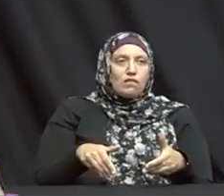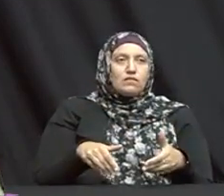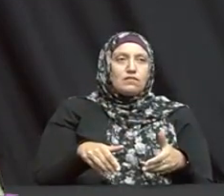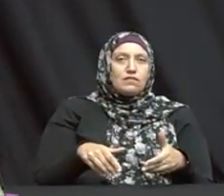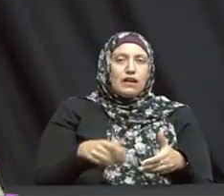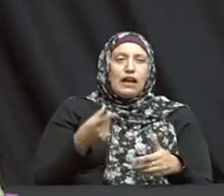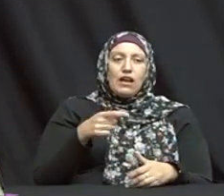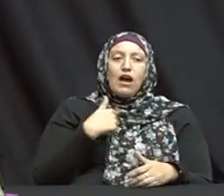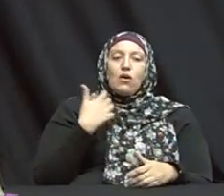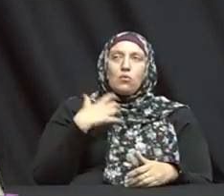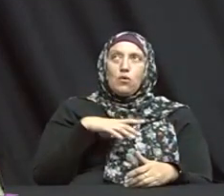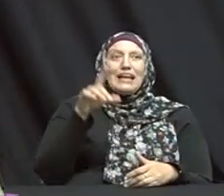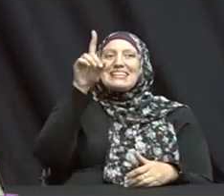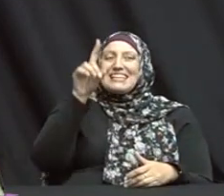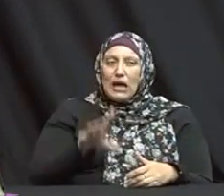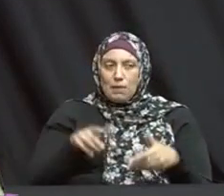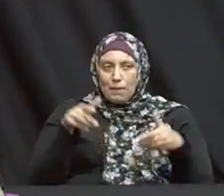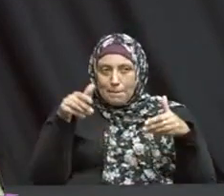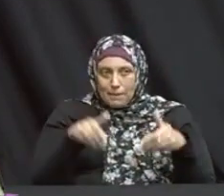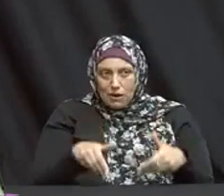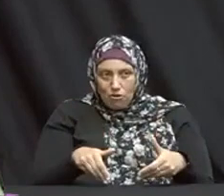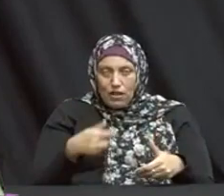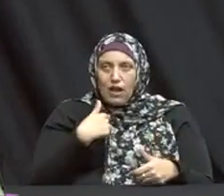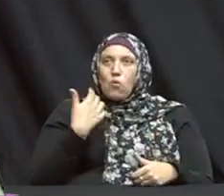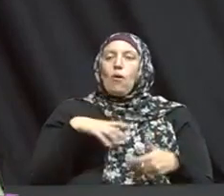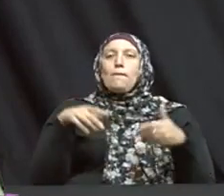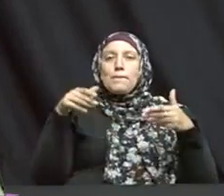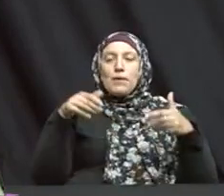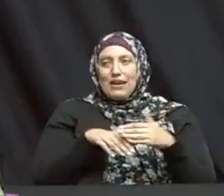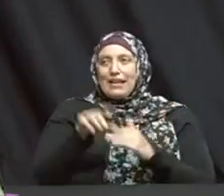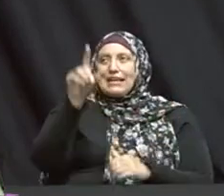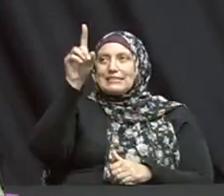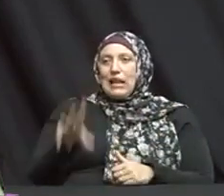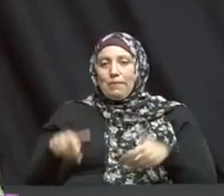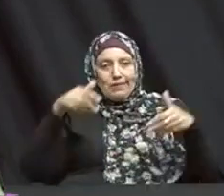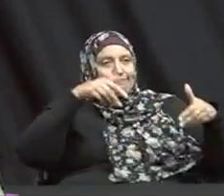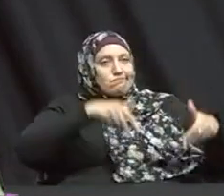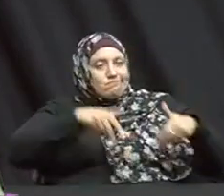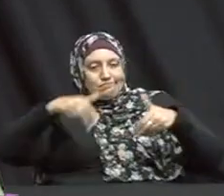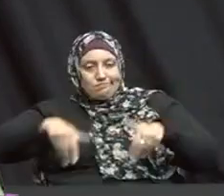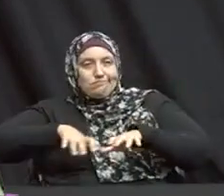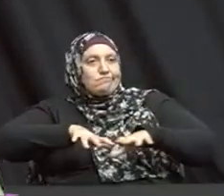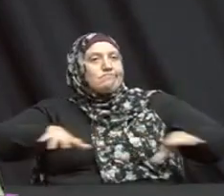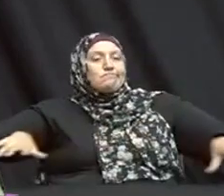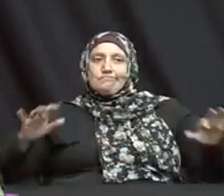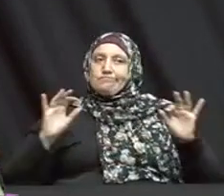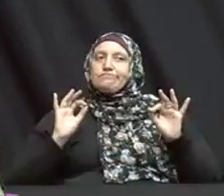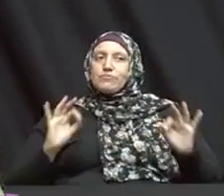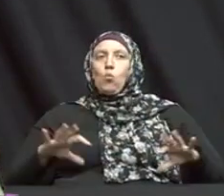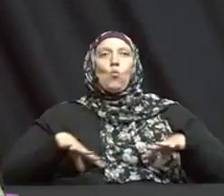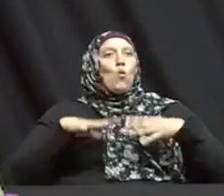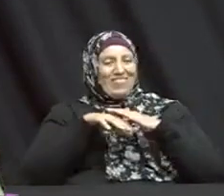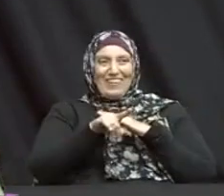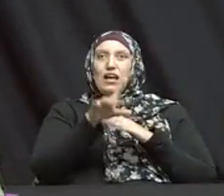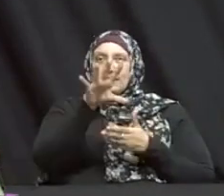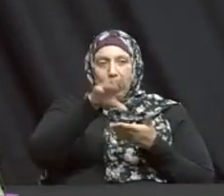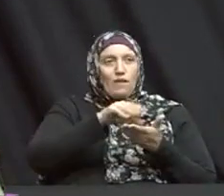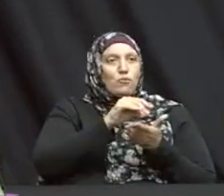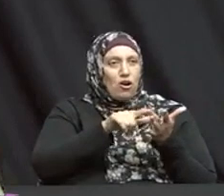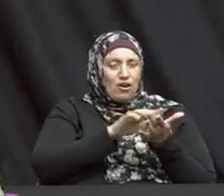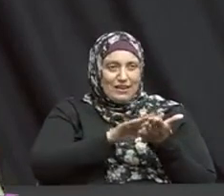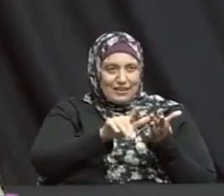Islamic burial and to be buried in an Islamic graveyard. So I think that's really good. Thank you very much, Haj Muhammad and Hassan,